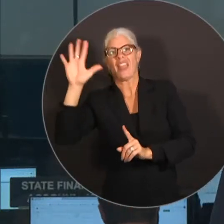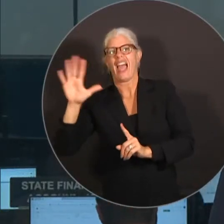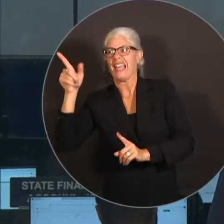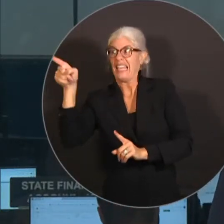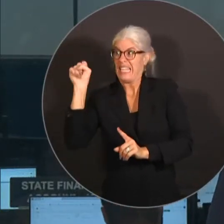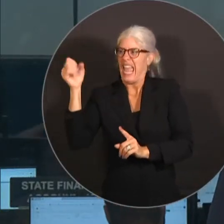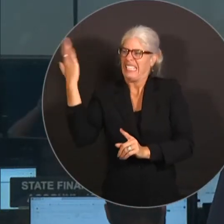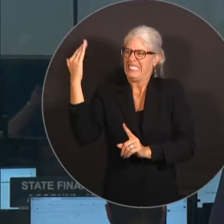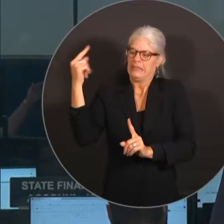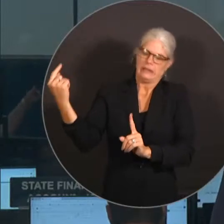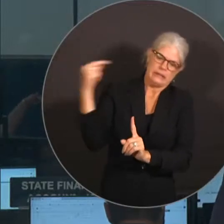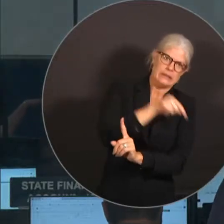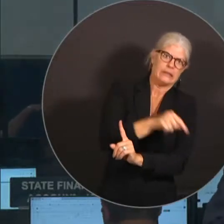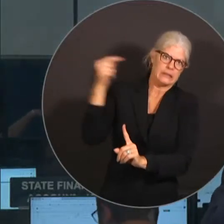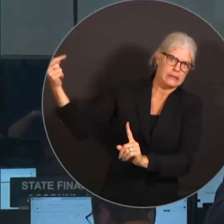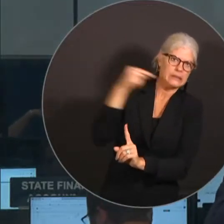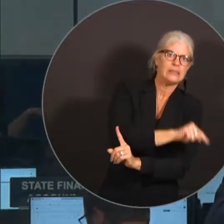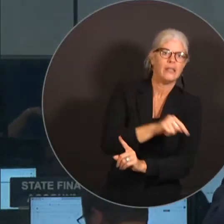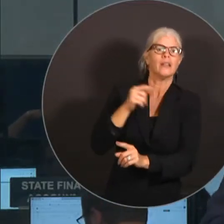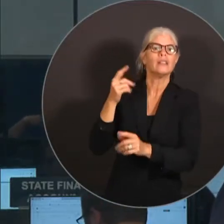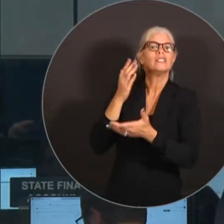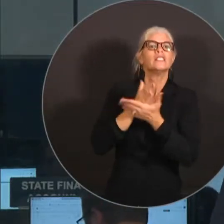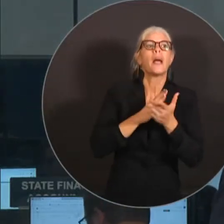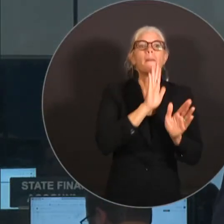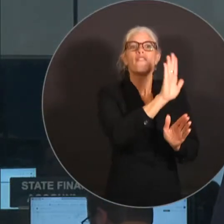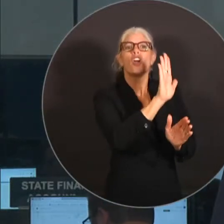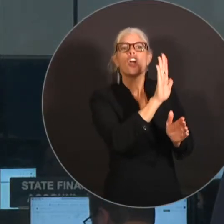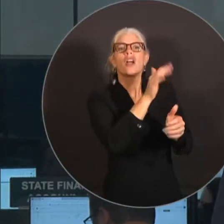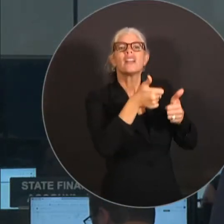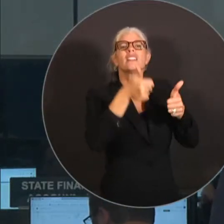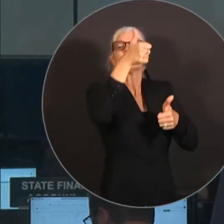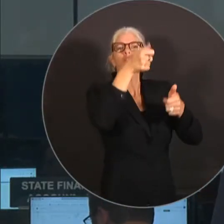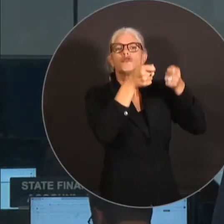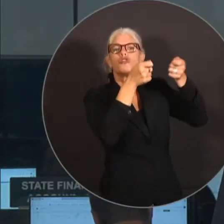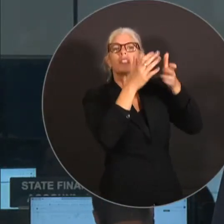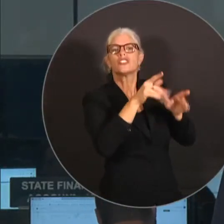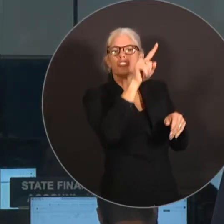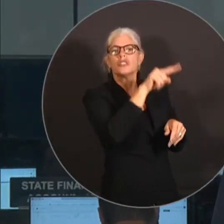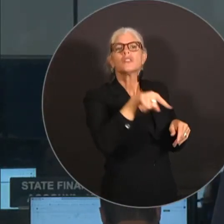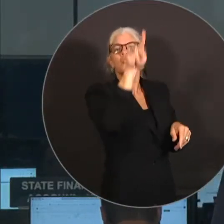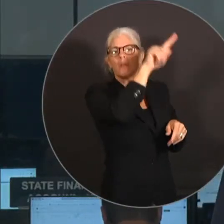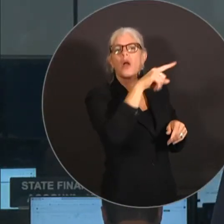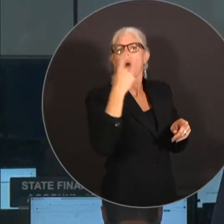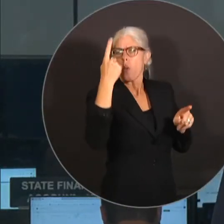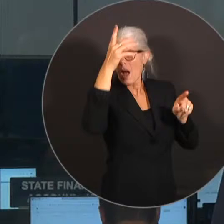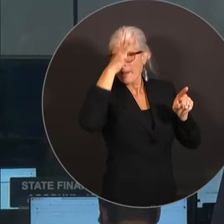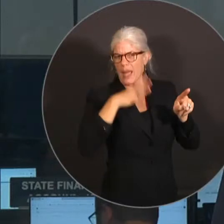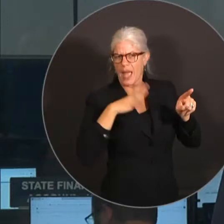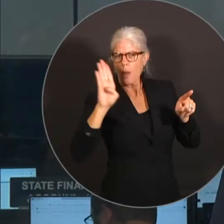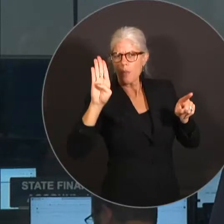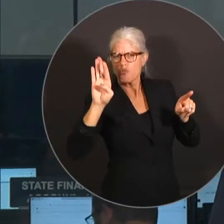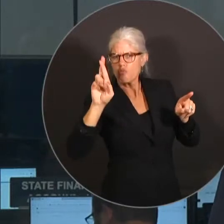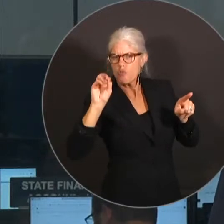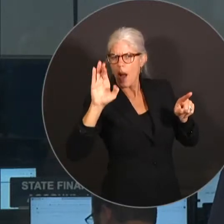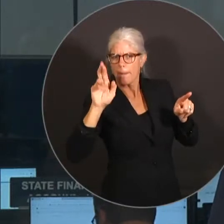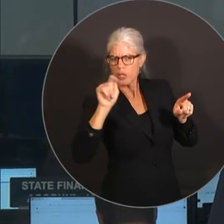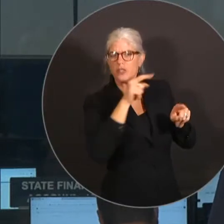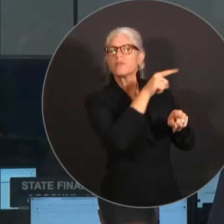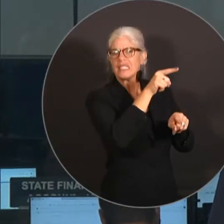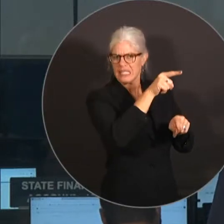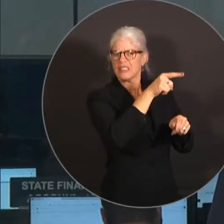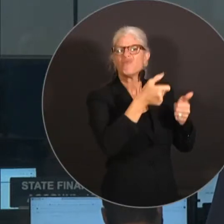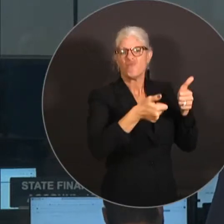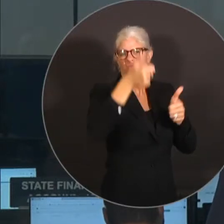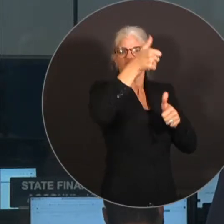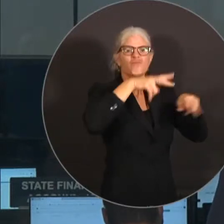her some of her senior directors to come in, and one of them, Robert Pesapane, who is actually over that entire